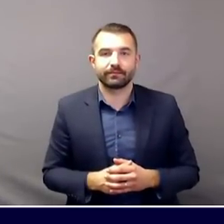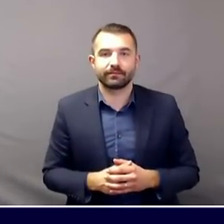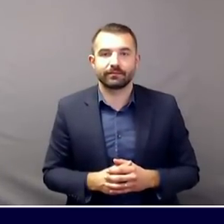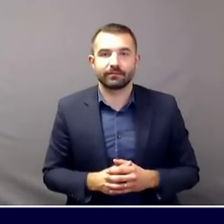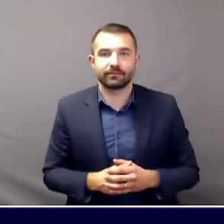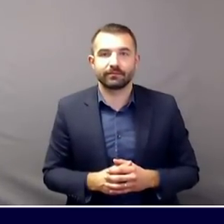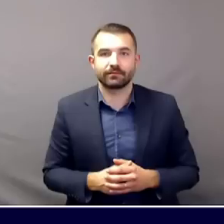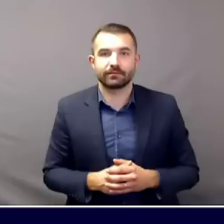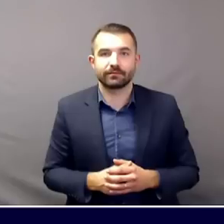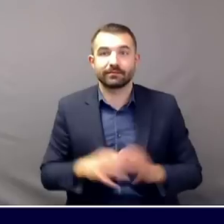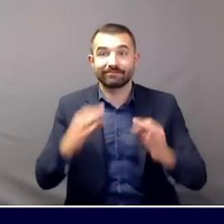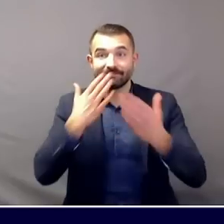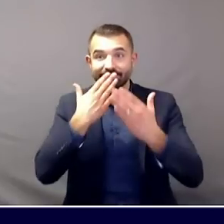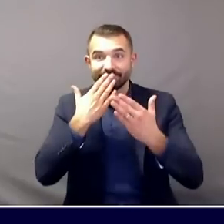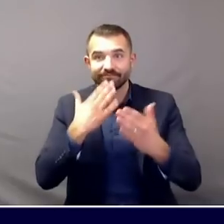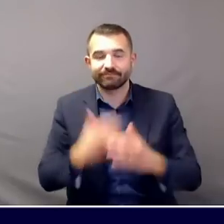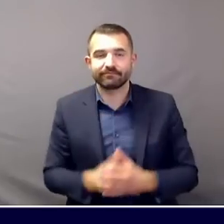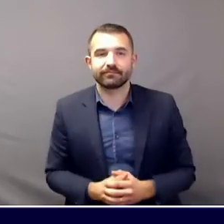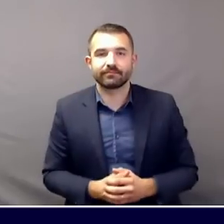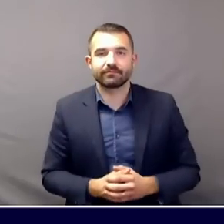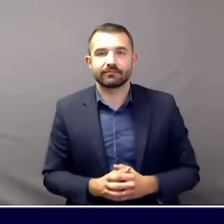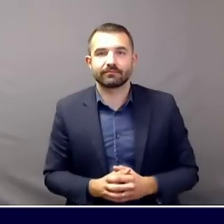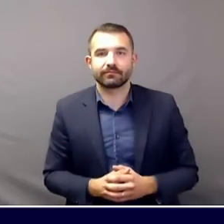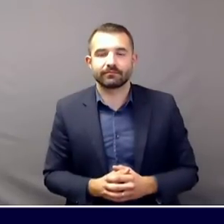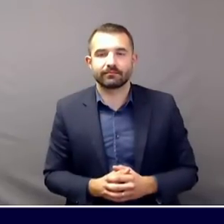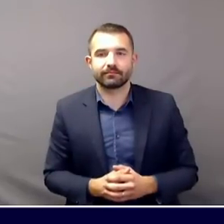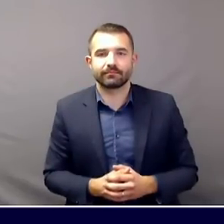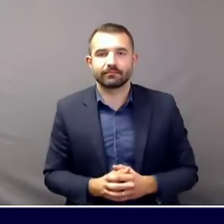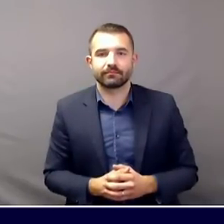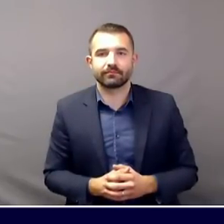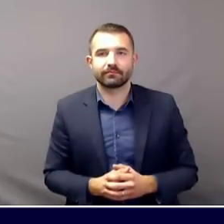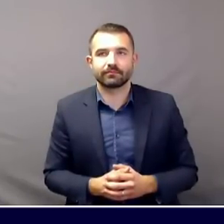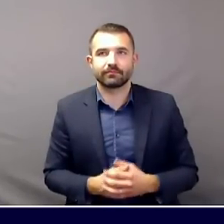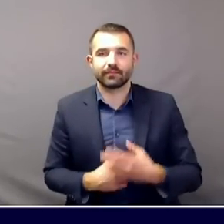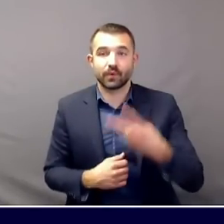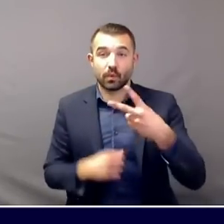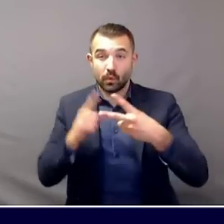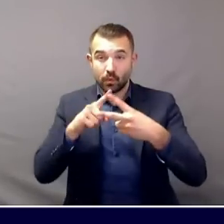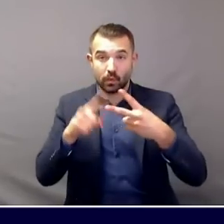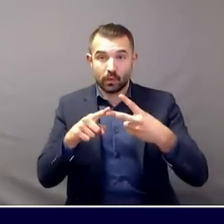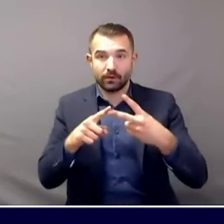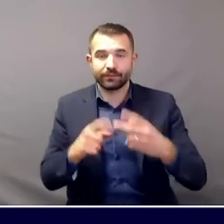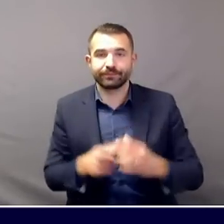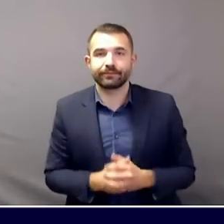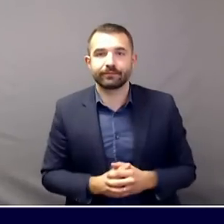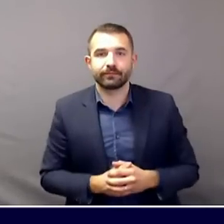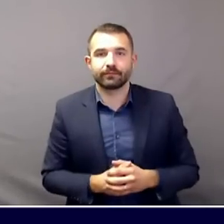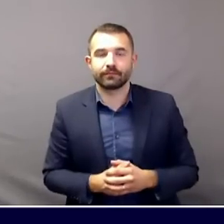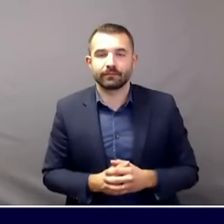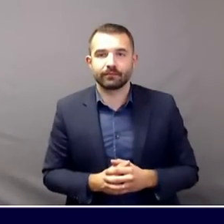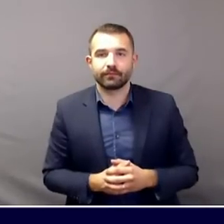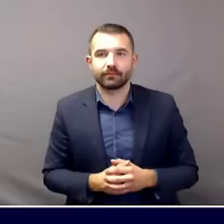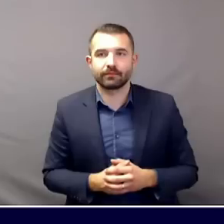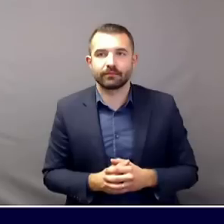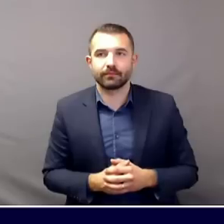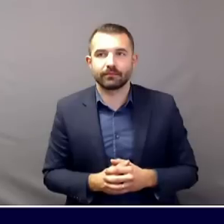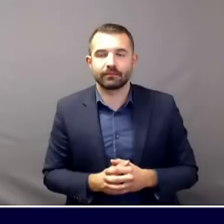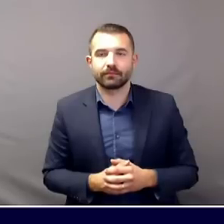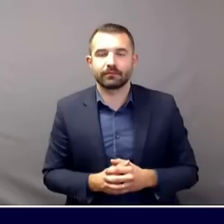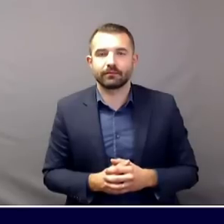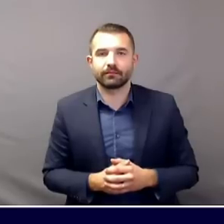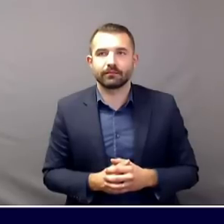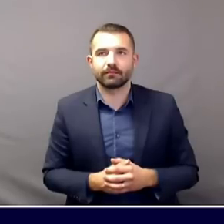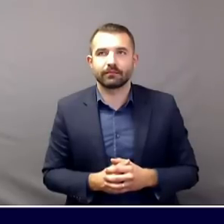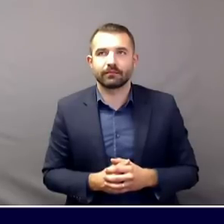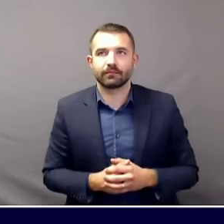Okay, thank you very much. Two things. I would love to get some